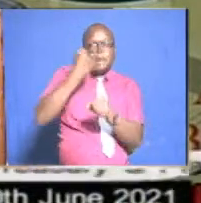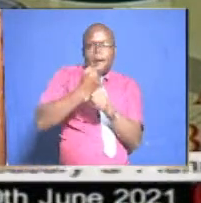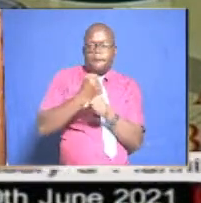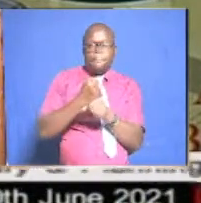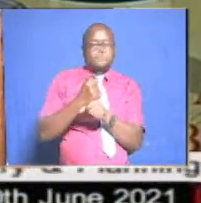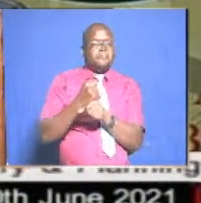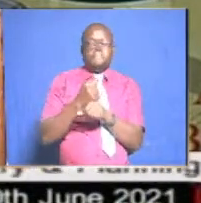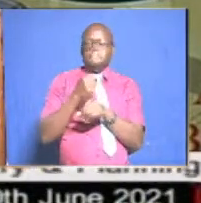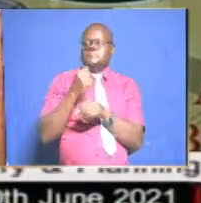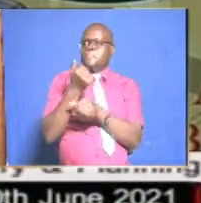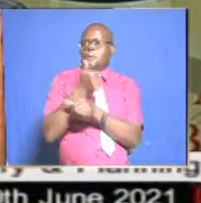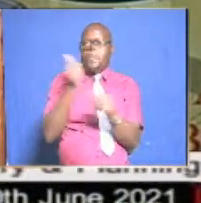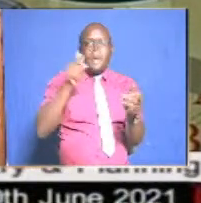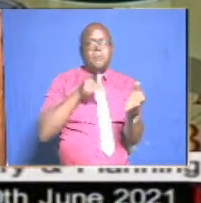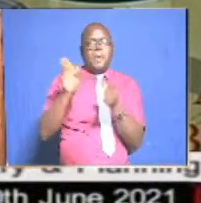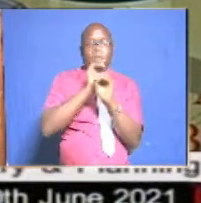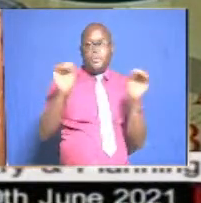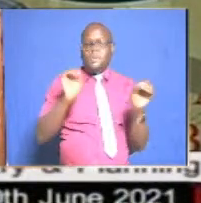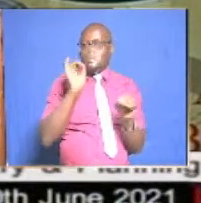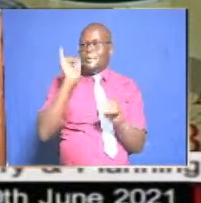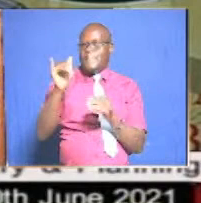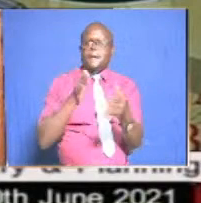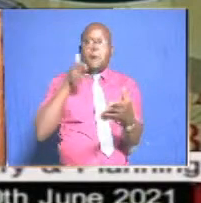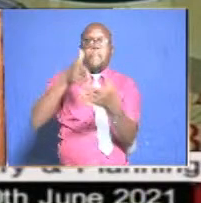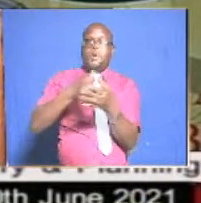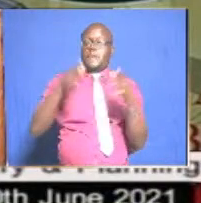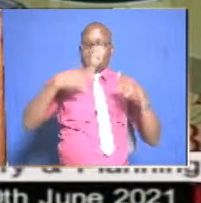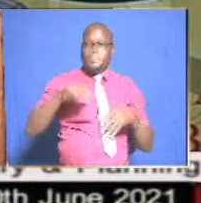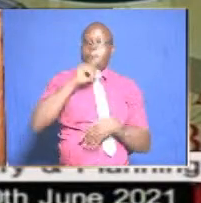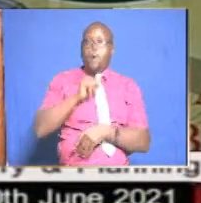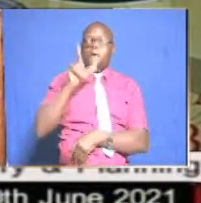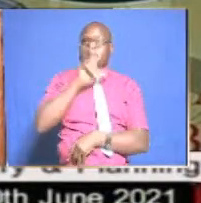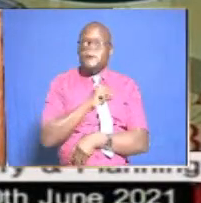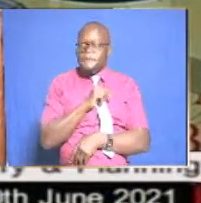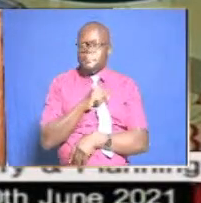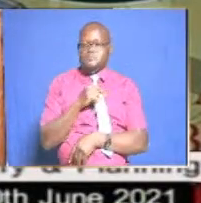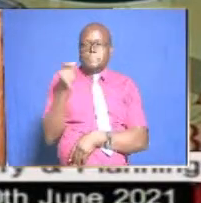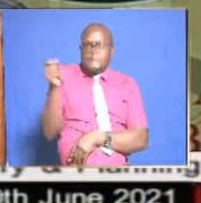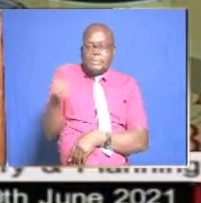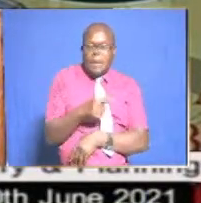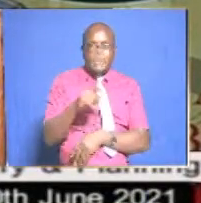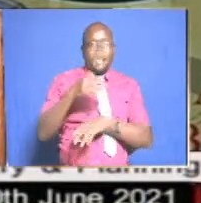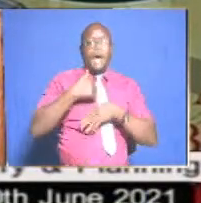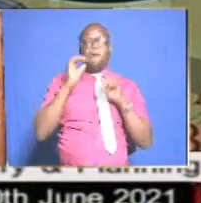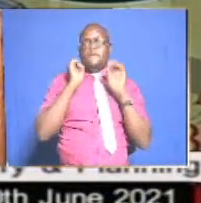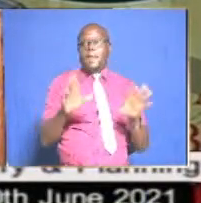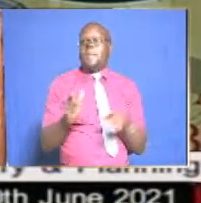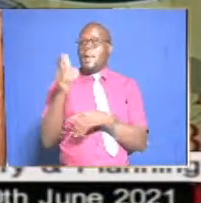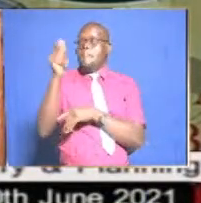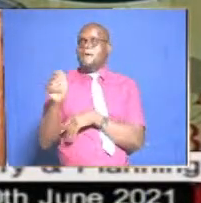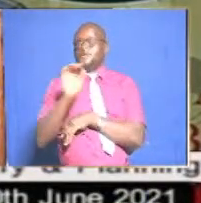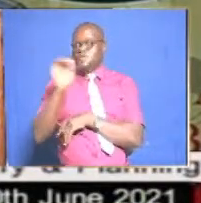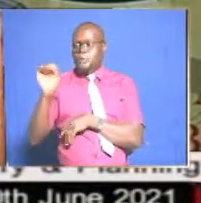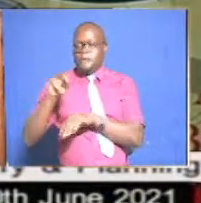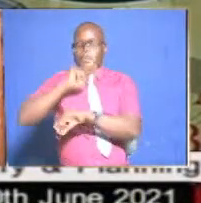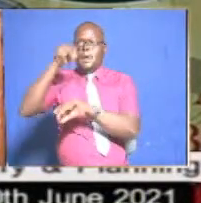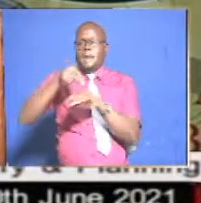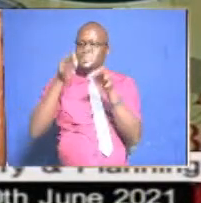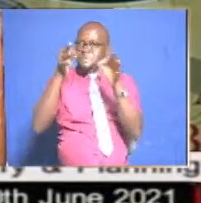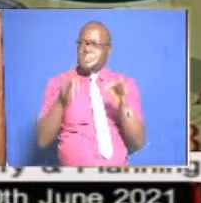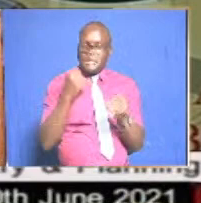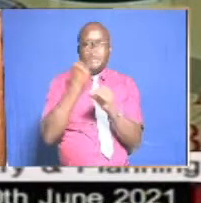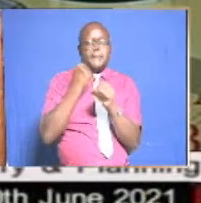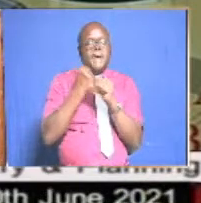nor timely, thus denying senior citizens regular incomes. To address this, National Treasury has carried